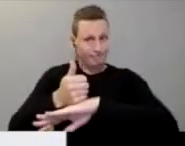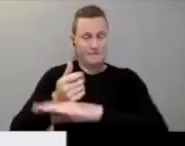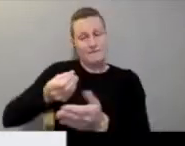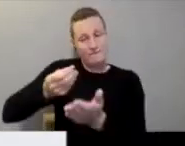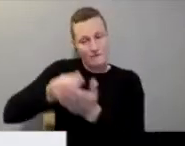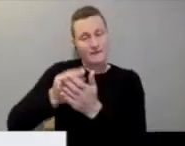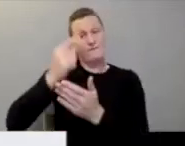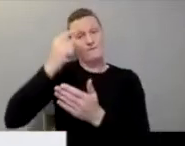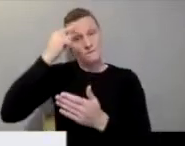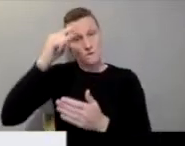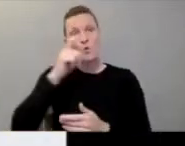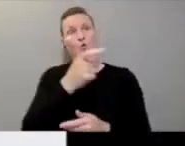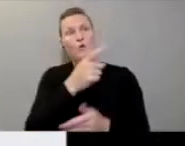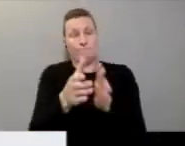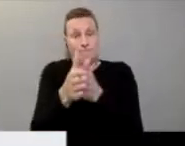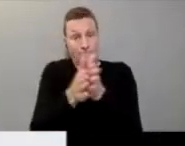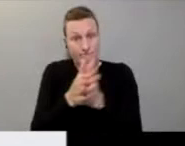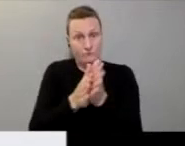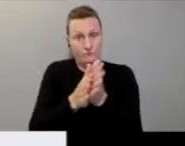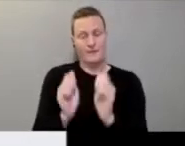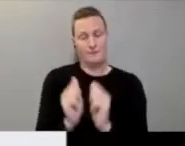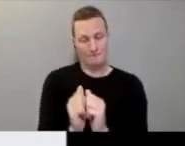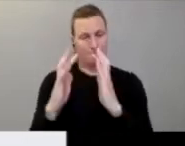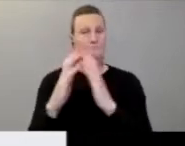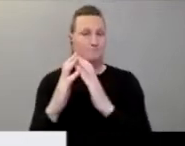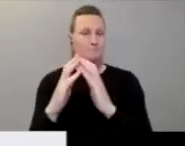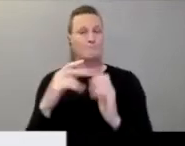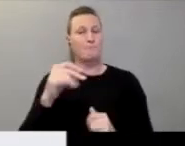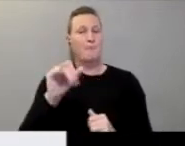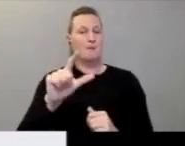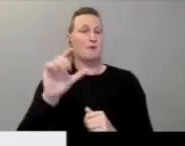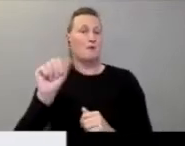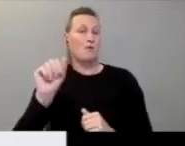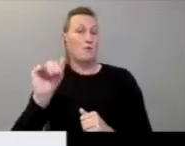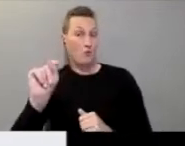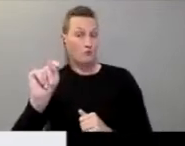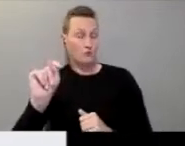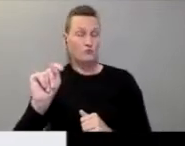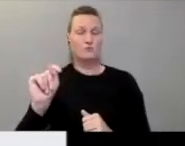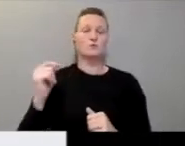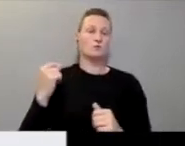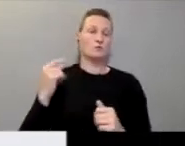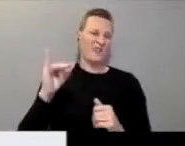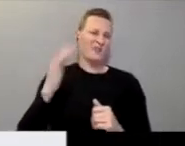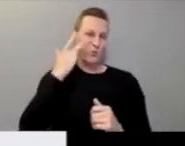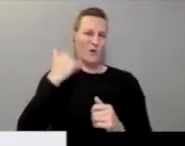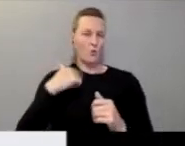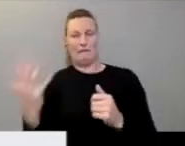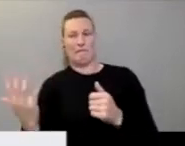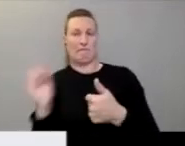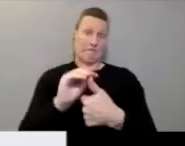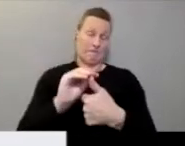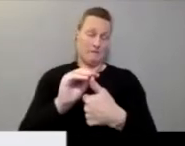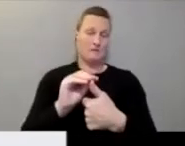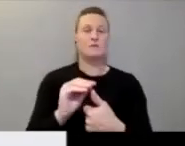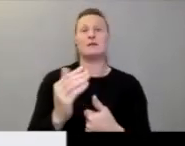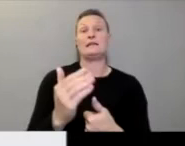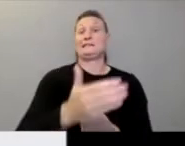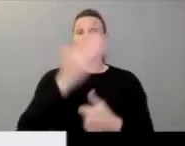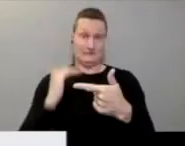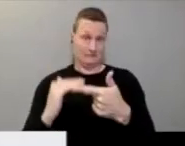So that's how we're implementing this creativity pillar in the ArtworxTO program. Next slide, please.